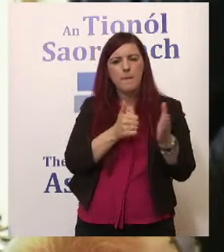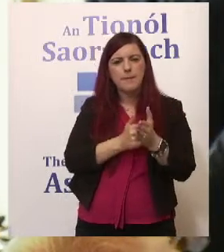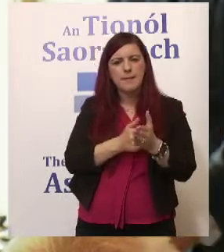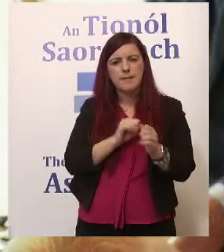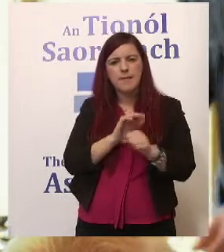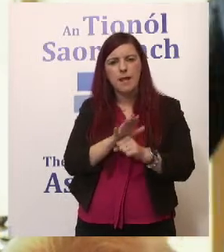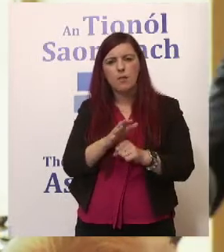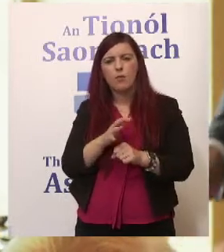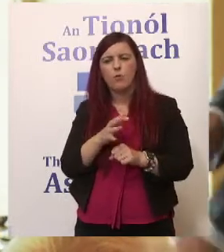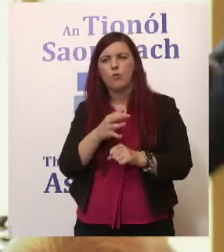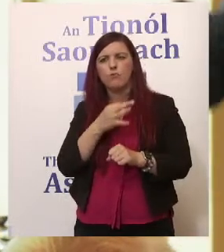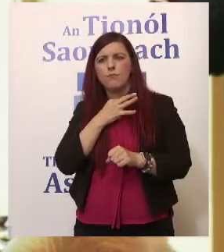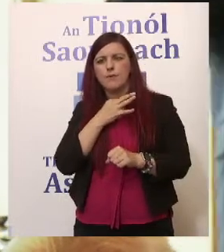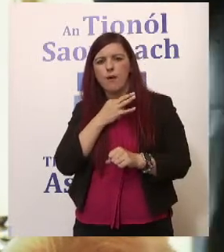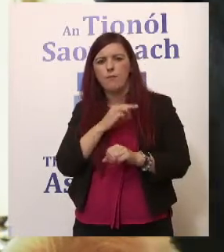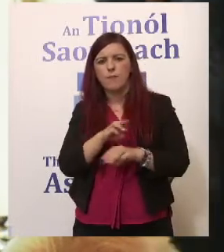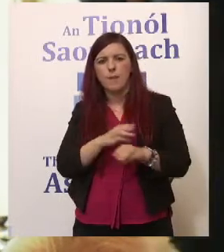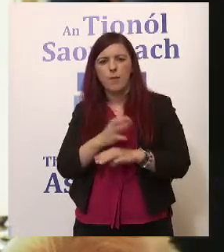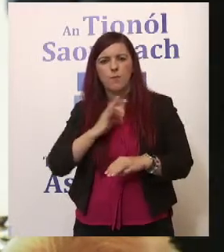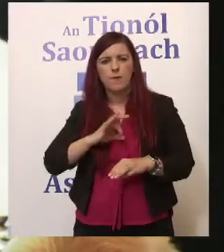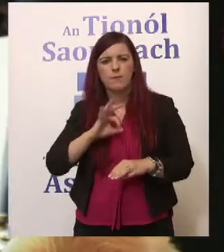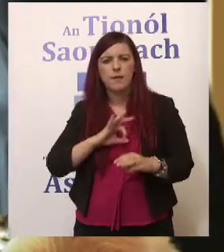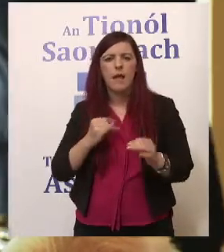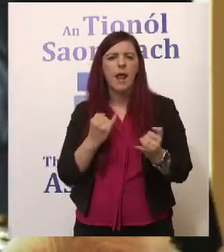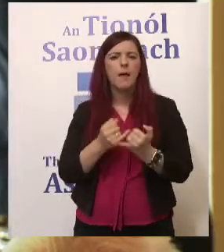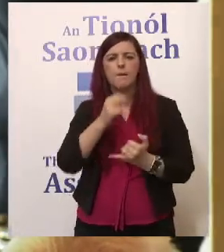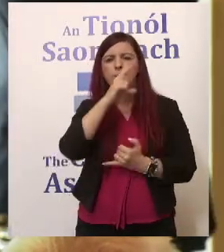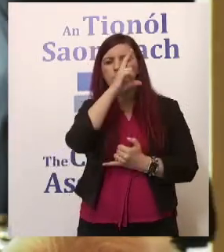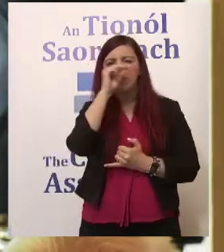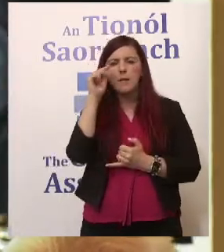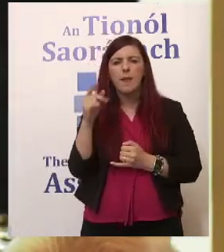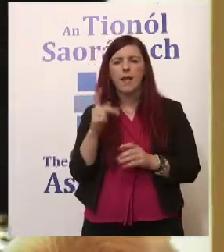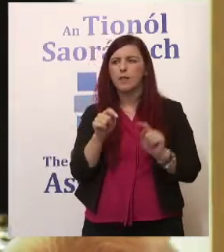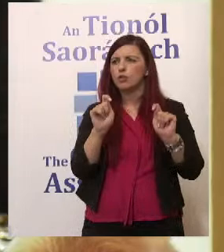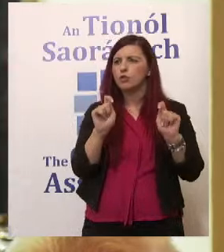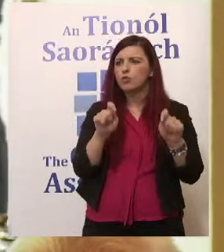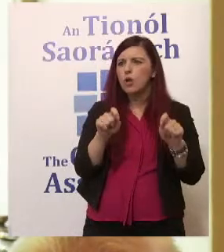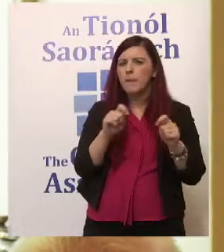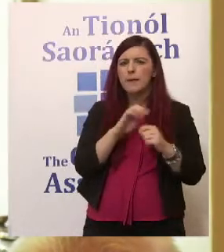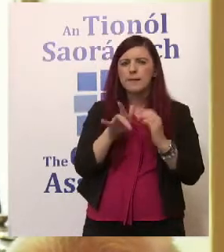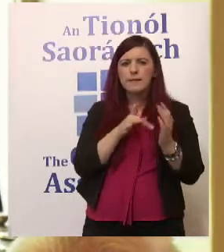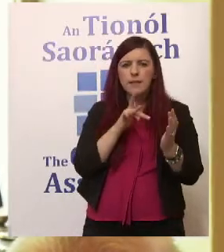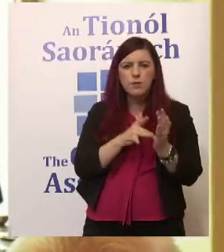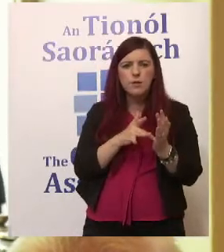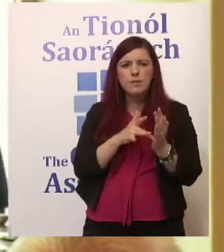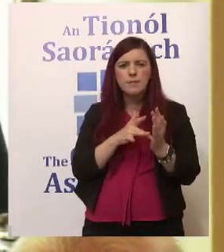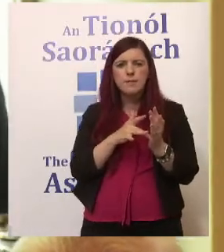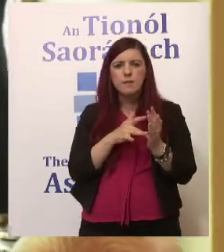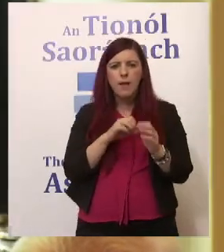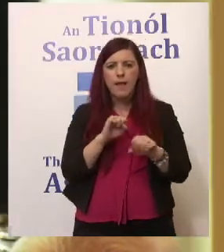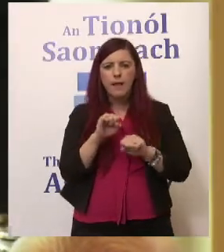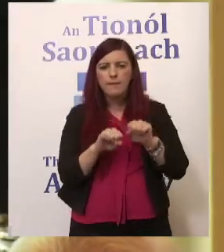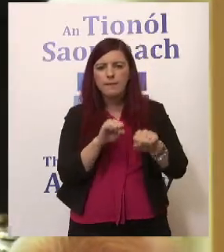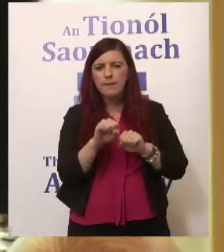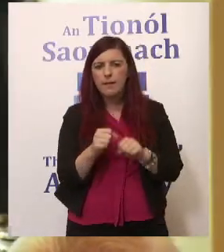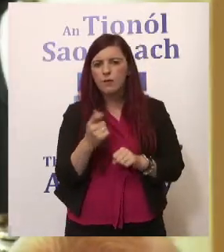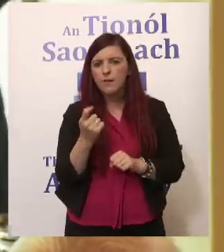people for housing? I just give an example, like if Shop in Fairview were closed down because of cycling track